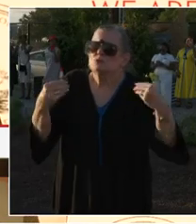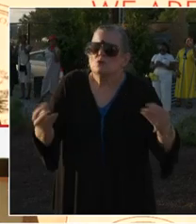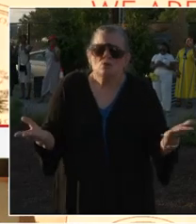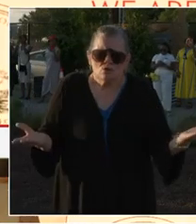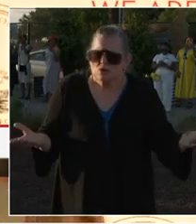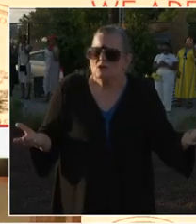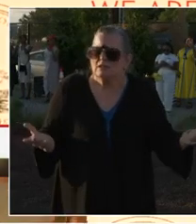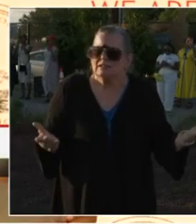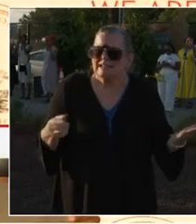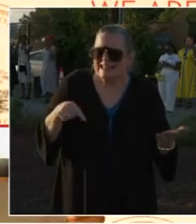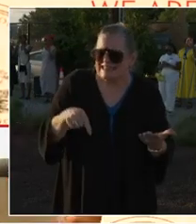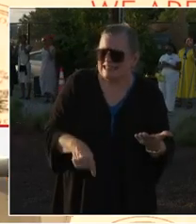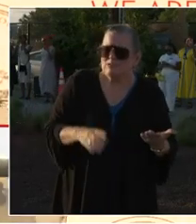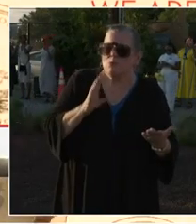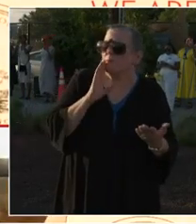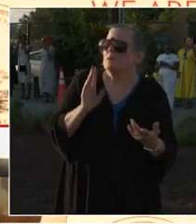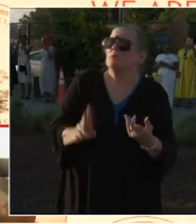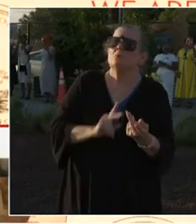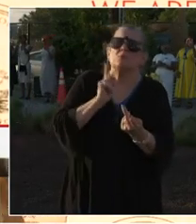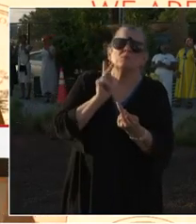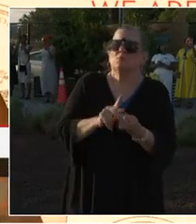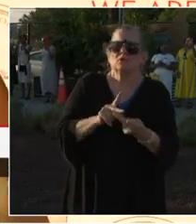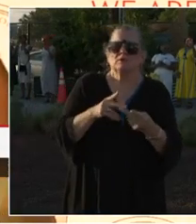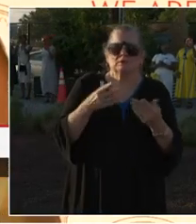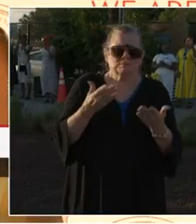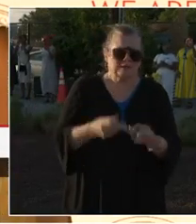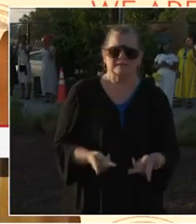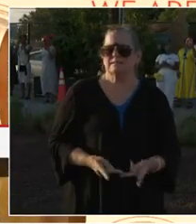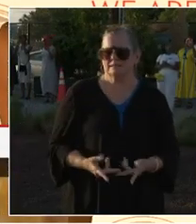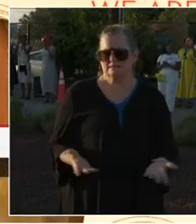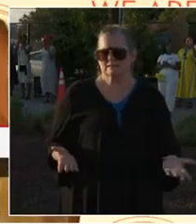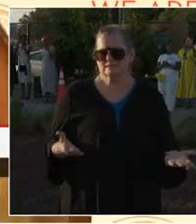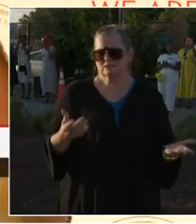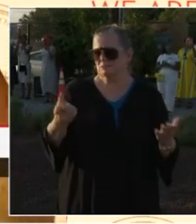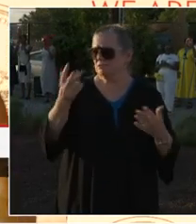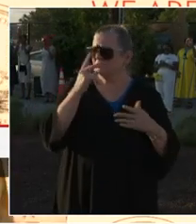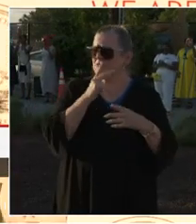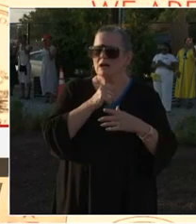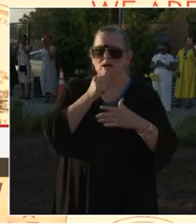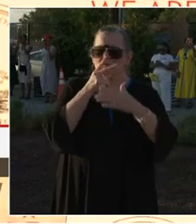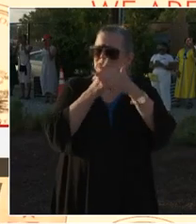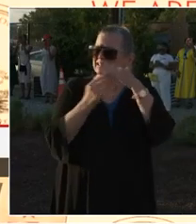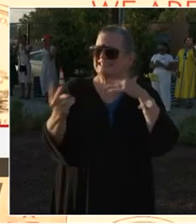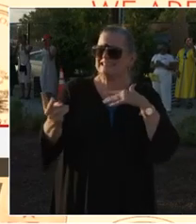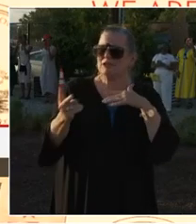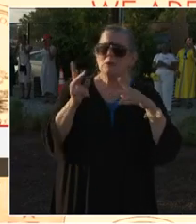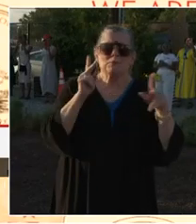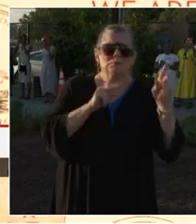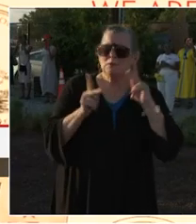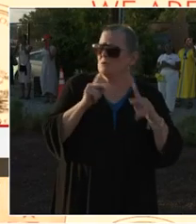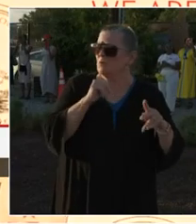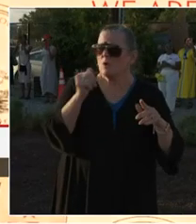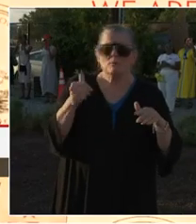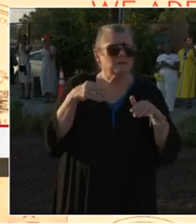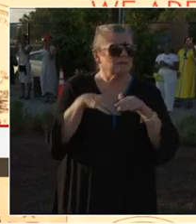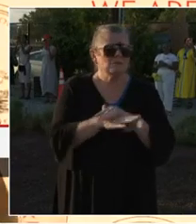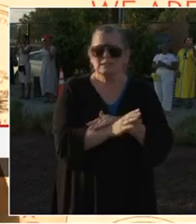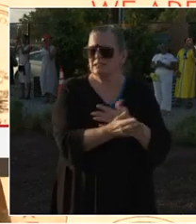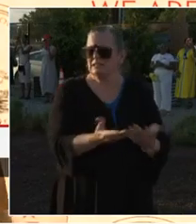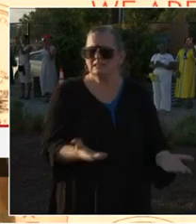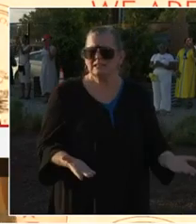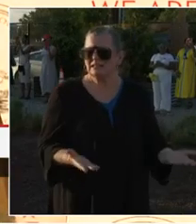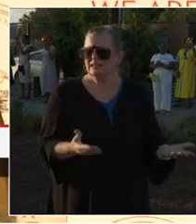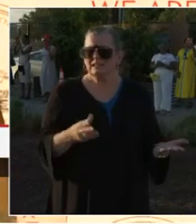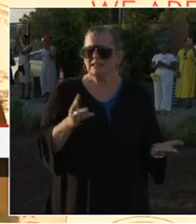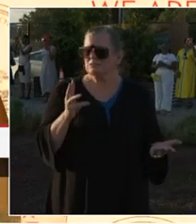a place, like, this is my prediction. The people won't be able to get into the Sandlot. They're going to have to